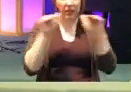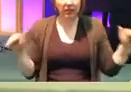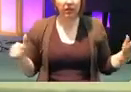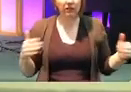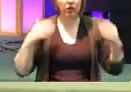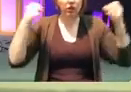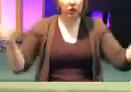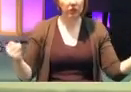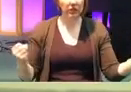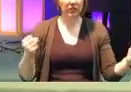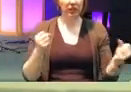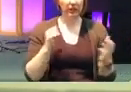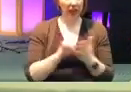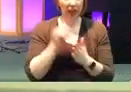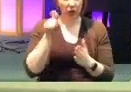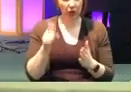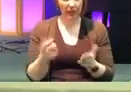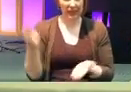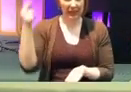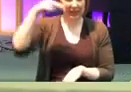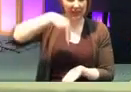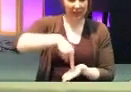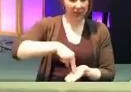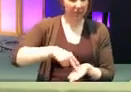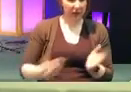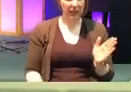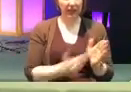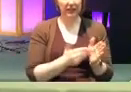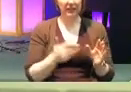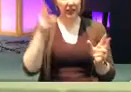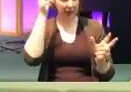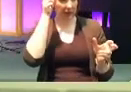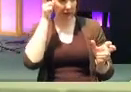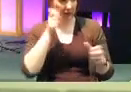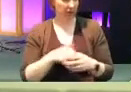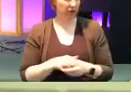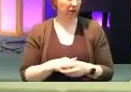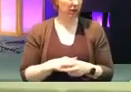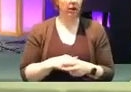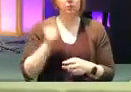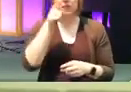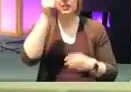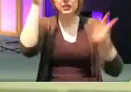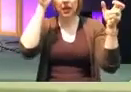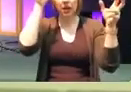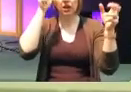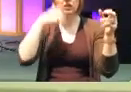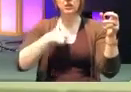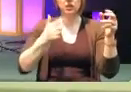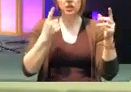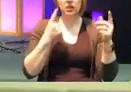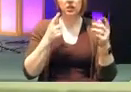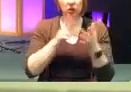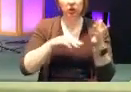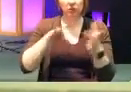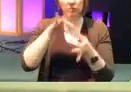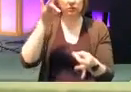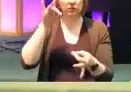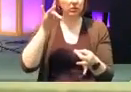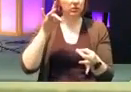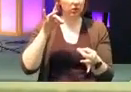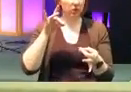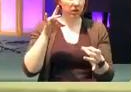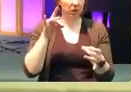boldness and strength that you need to stand up against the enemy. Because the enemy is operating in supernatural power, and